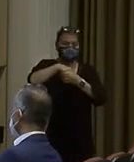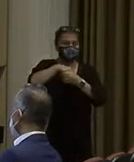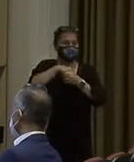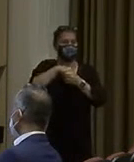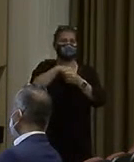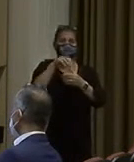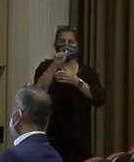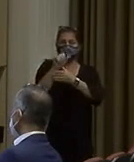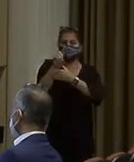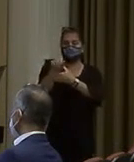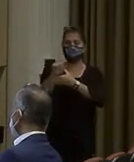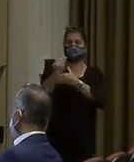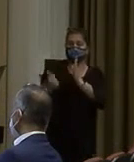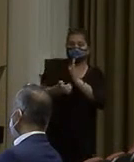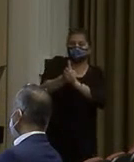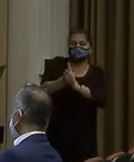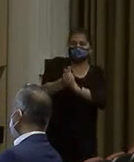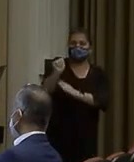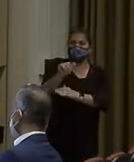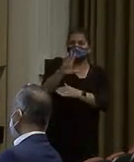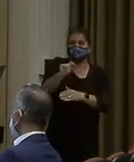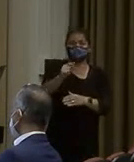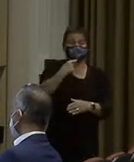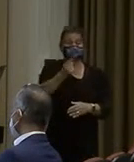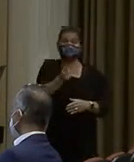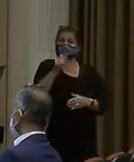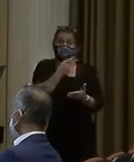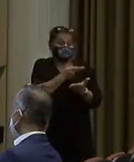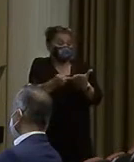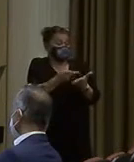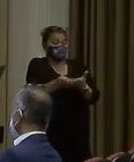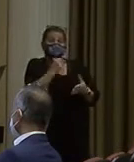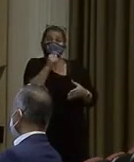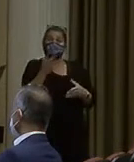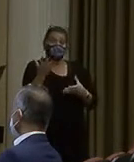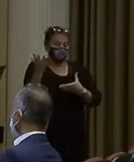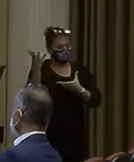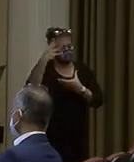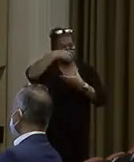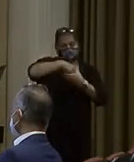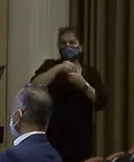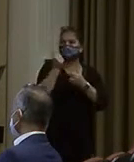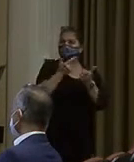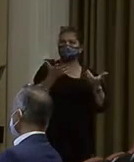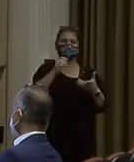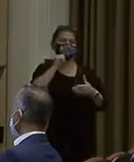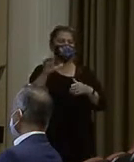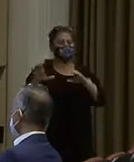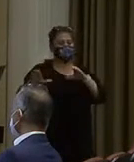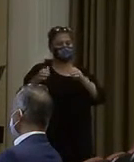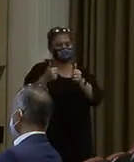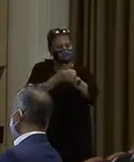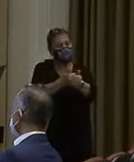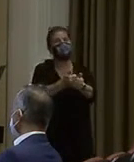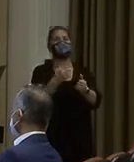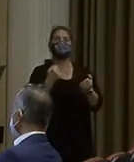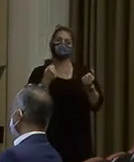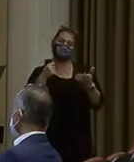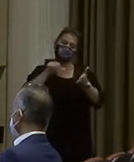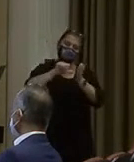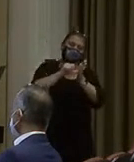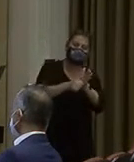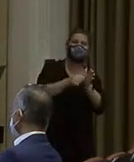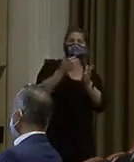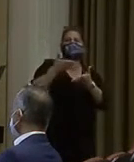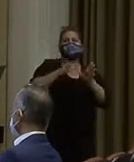the ADA Amendment Acts, and he's a person who will say that there's a failure. We're not taking everything into account. We're not enacting it, and we're not enforcing it the ways that